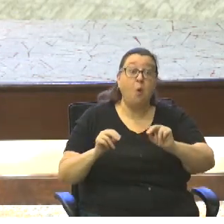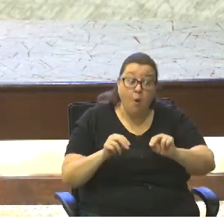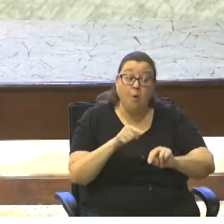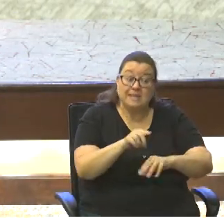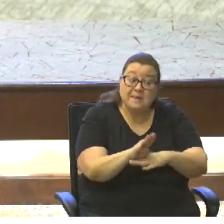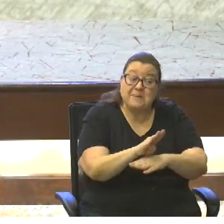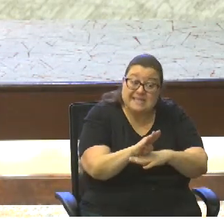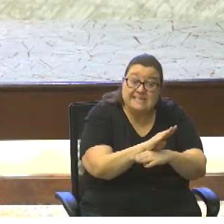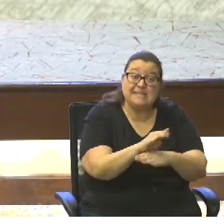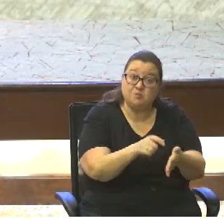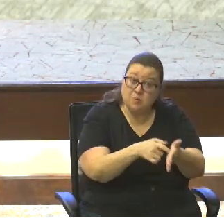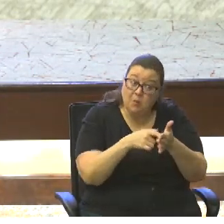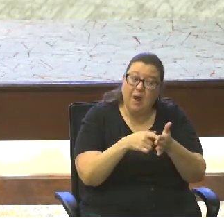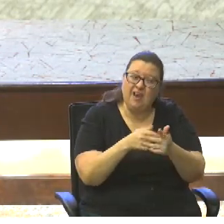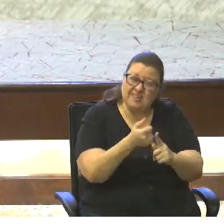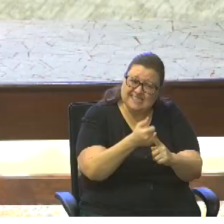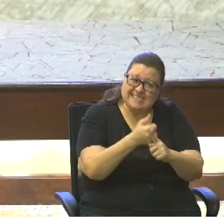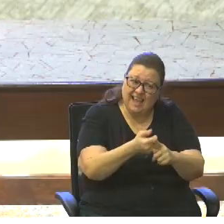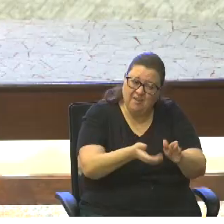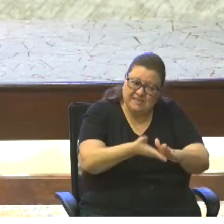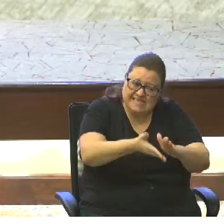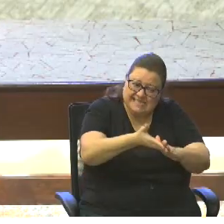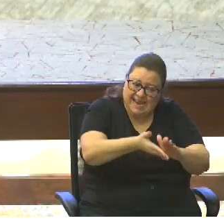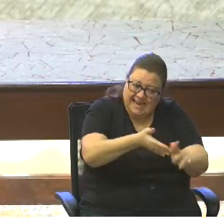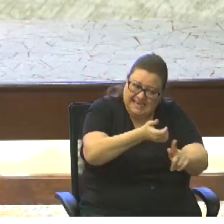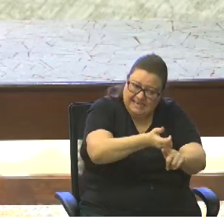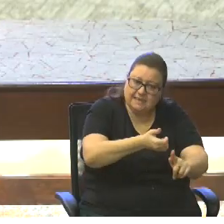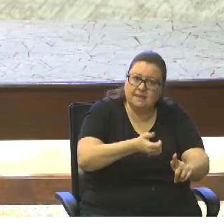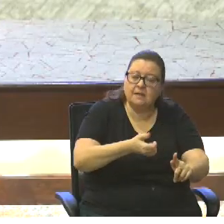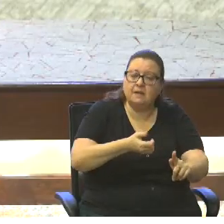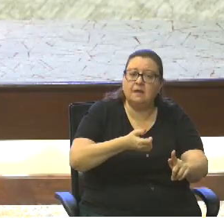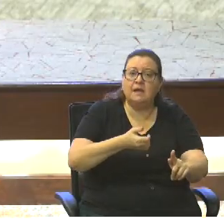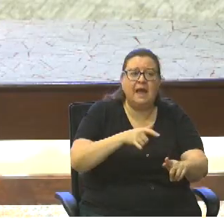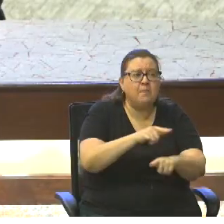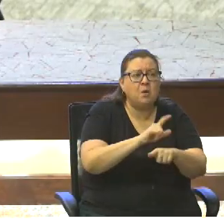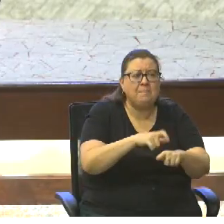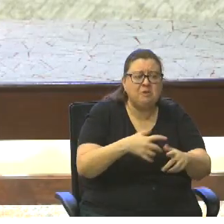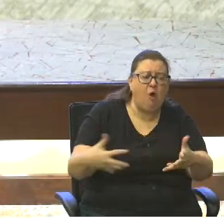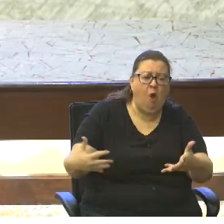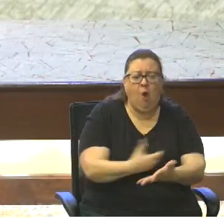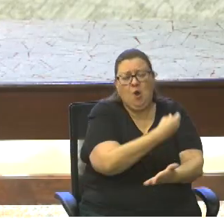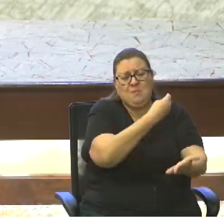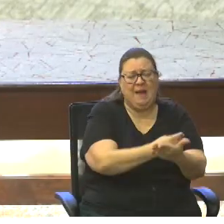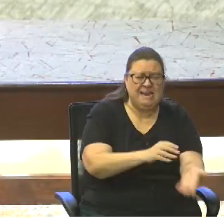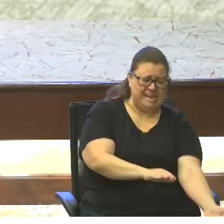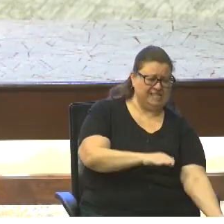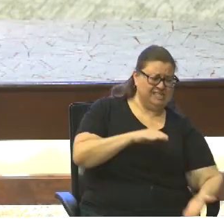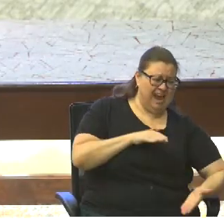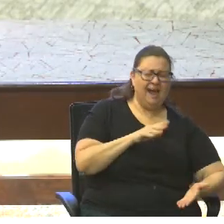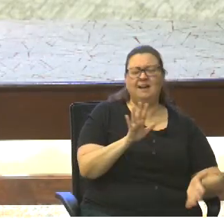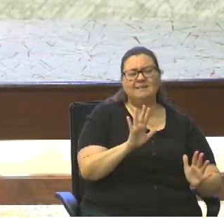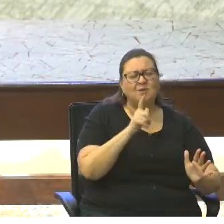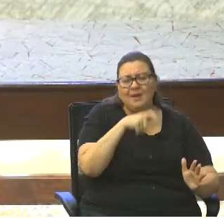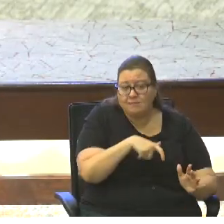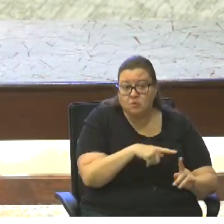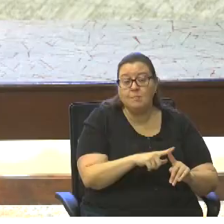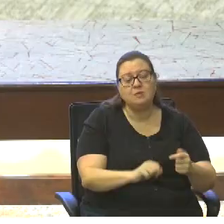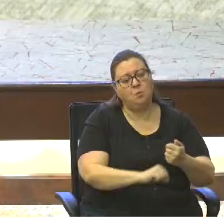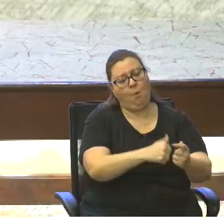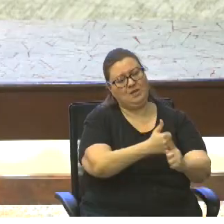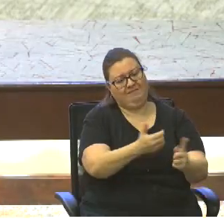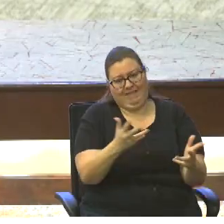it has to be self-sustaining. The airport doesn't necessarily have to make a lot of money or put a lot of money in the bank, but it should at least support